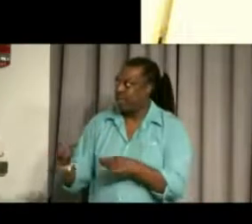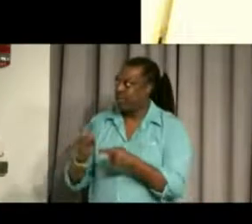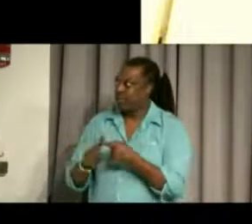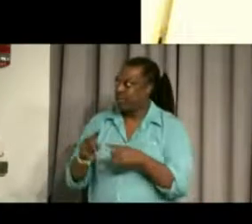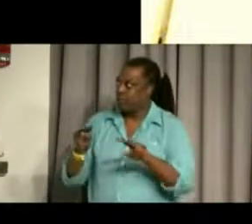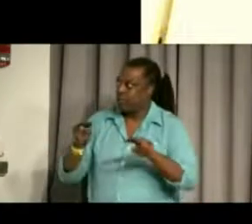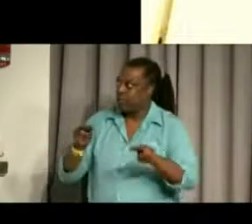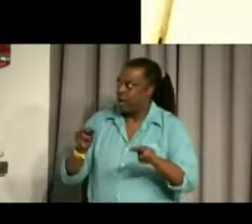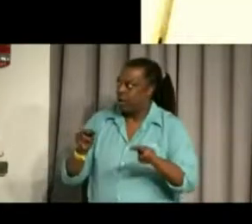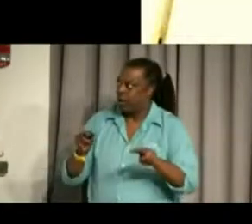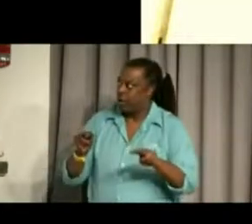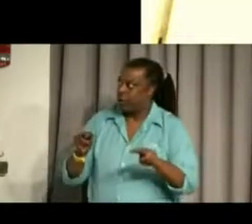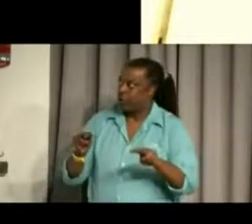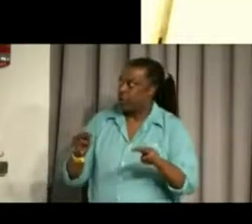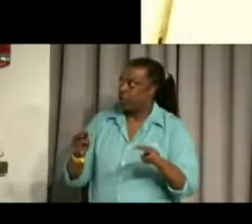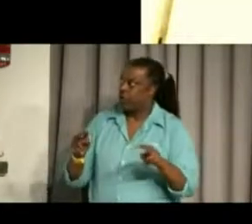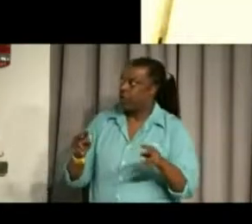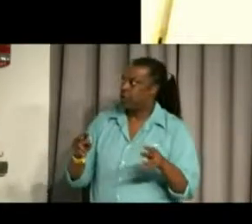monitor